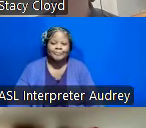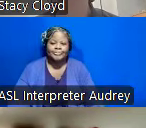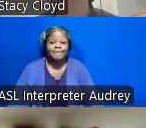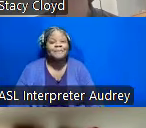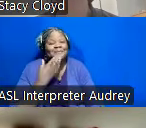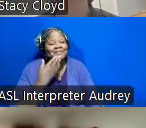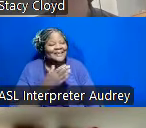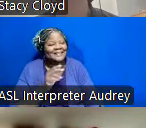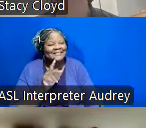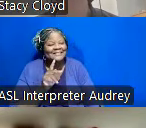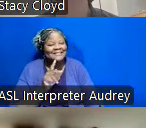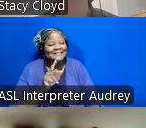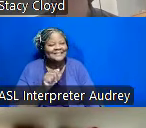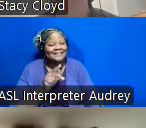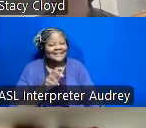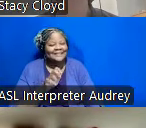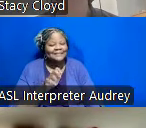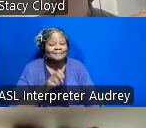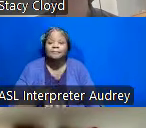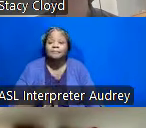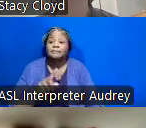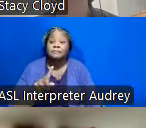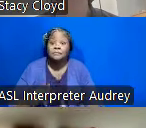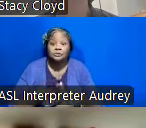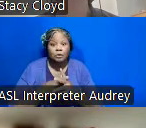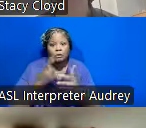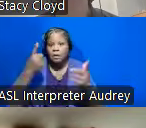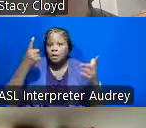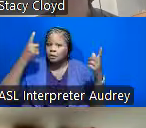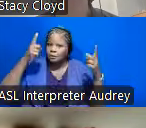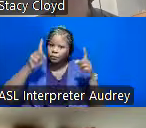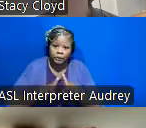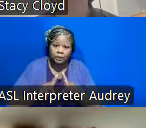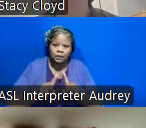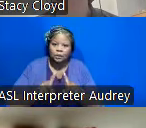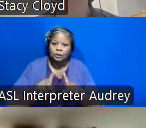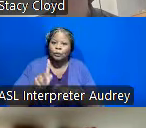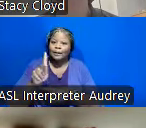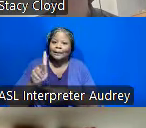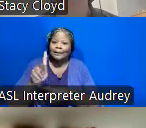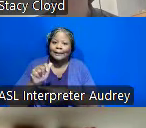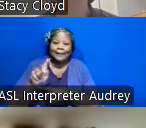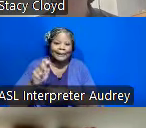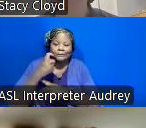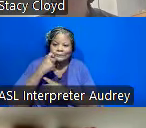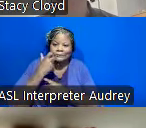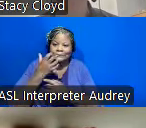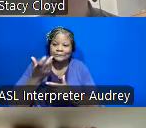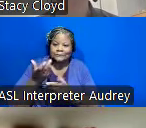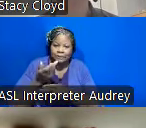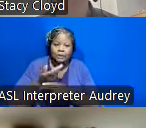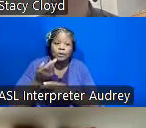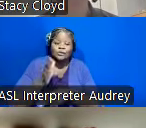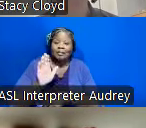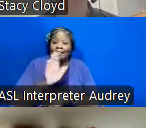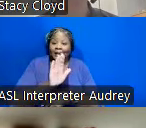Thanks, Kate. So to start with, I completely agree with what Kate said. Using SSA